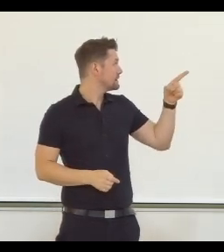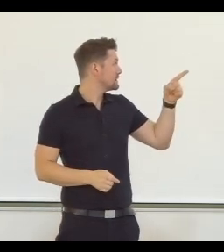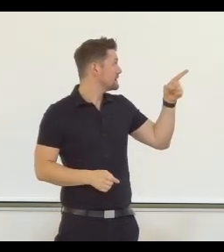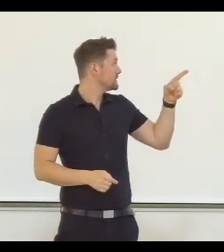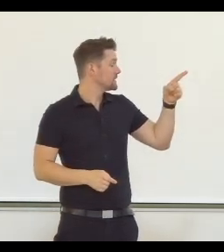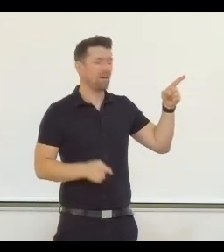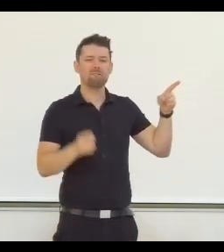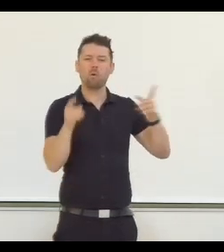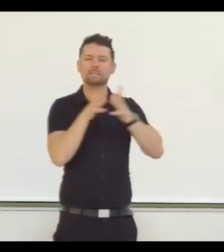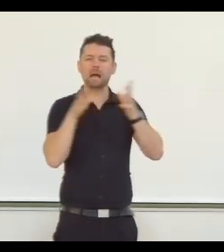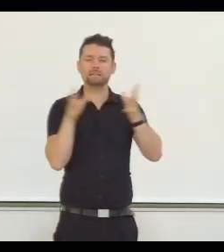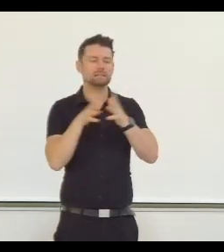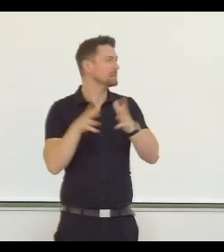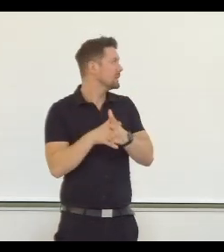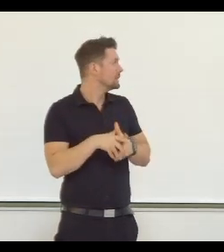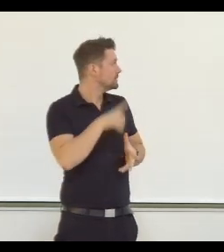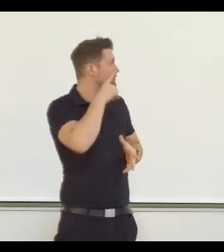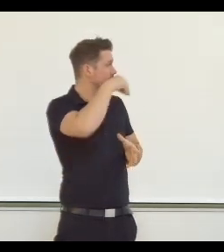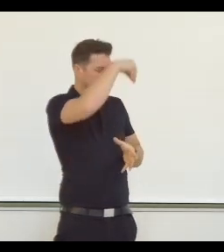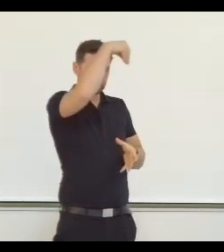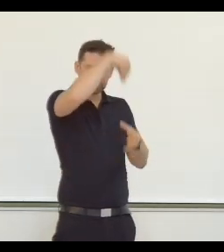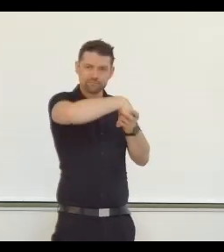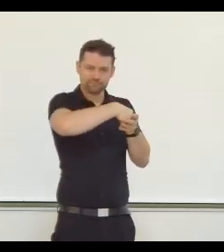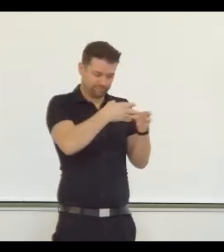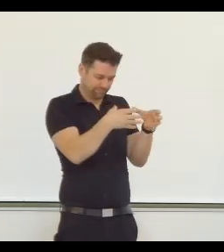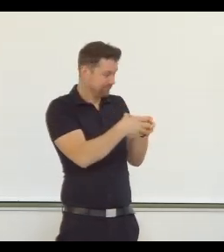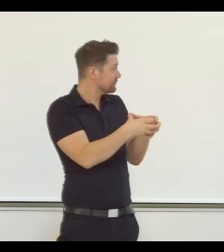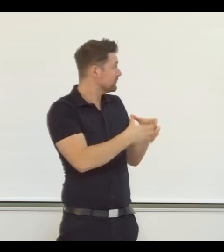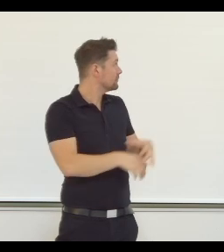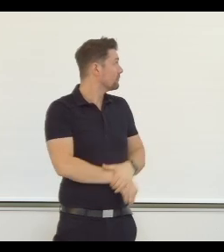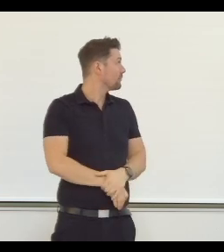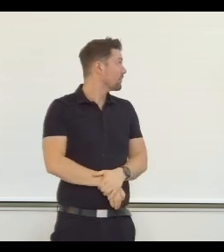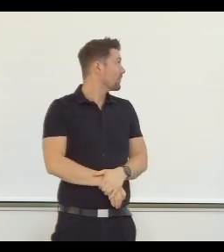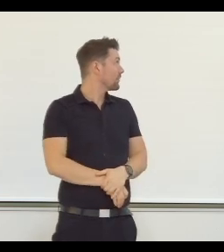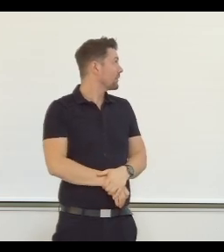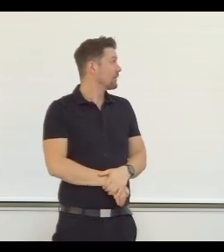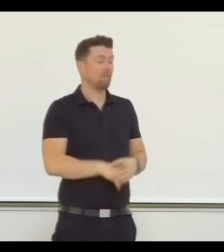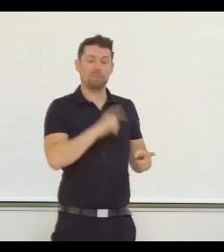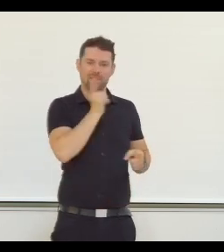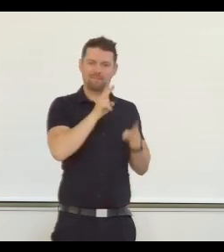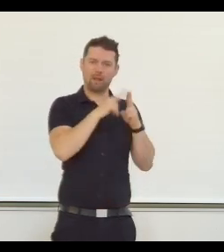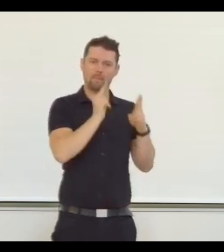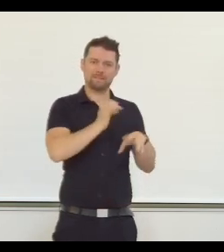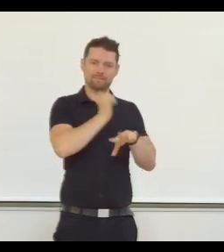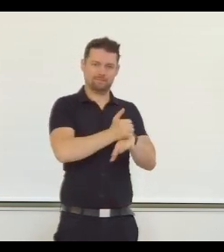hidden in the photo, on the left photo. This is the habitat.